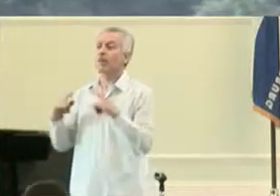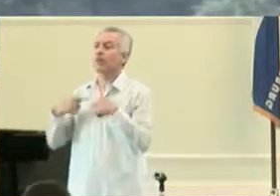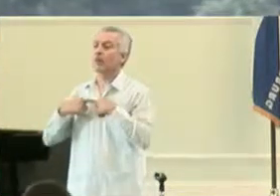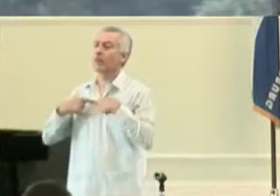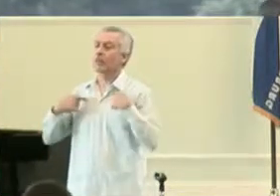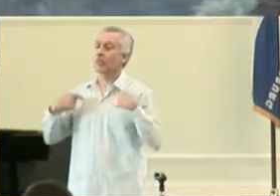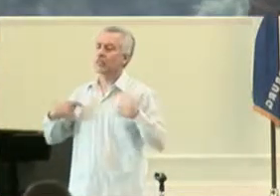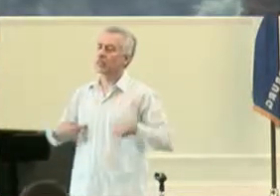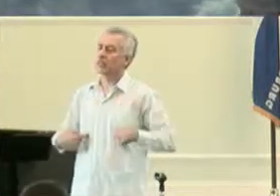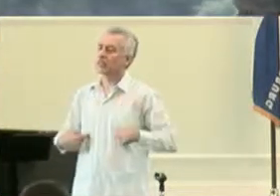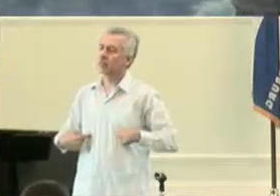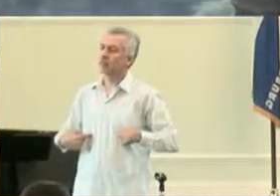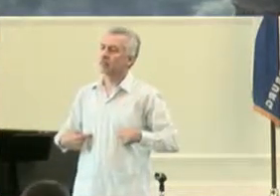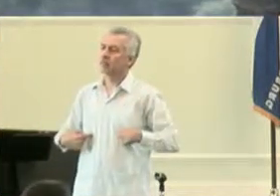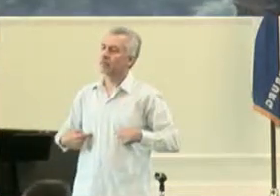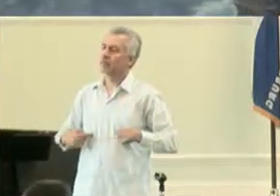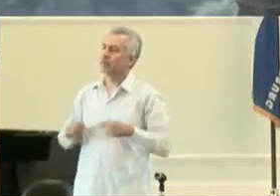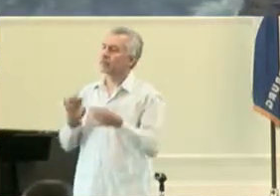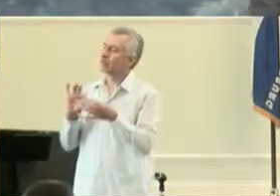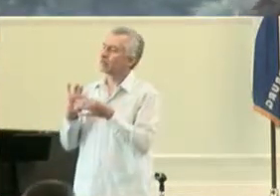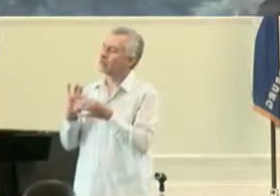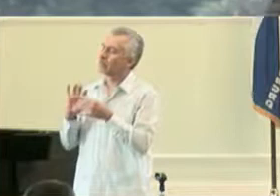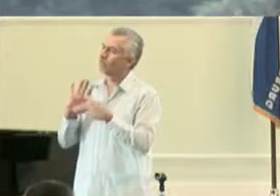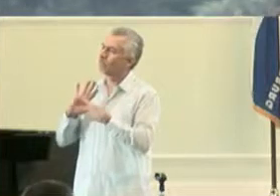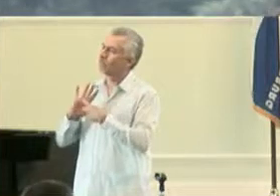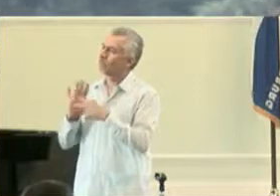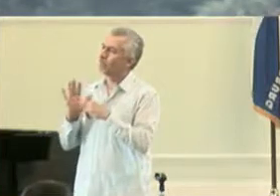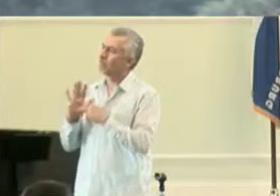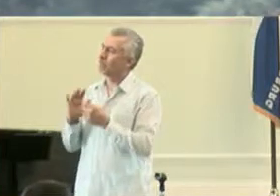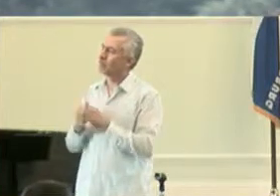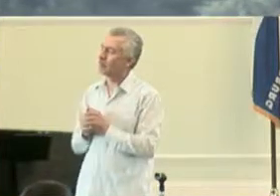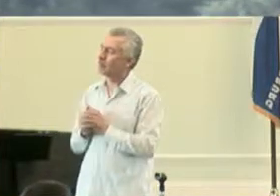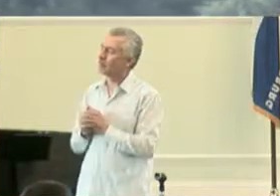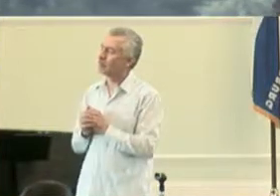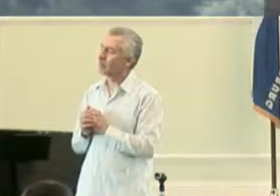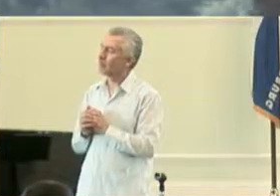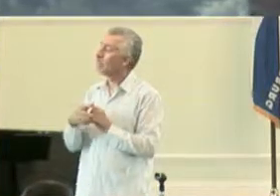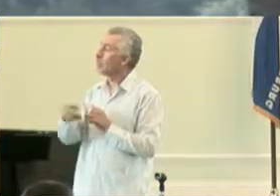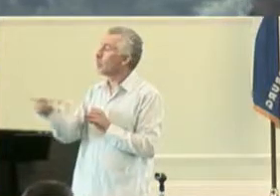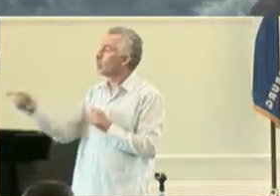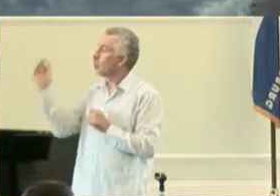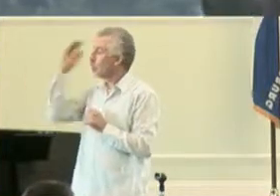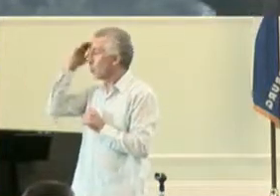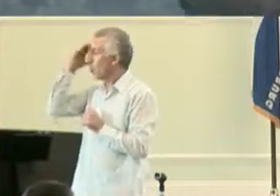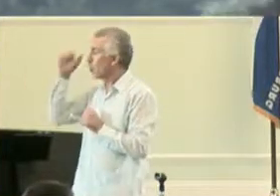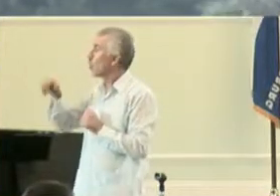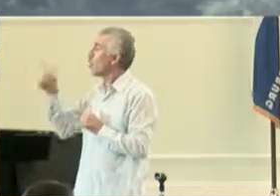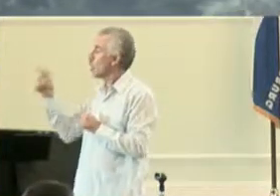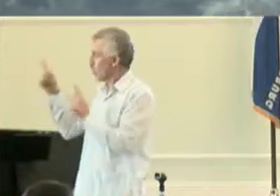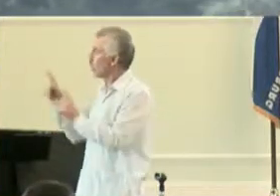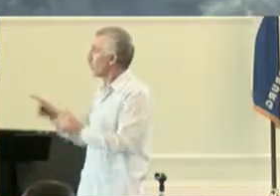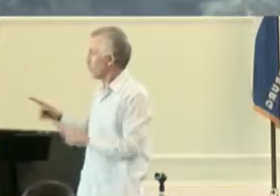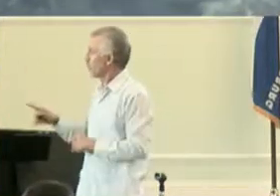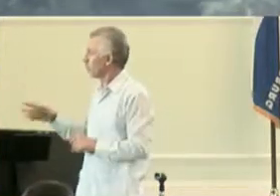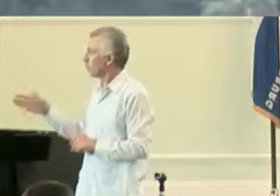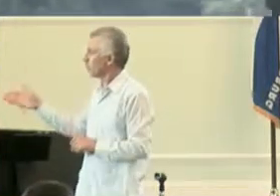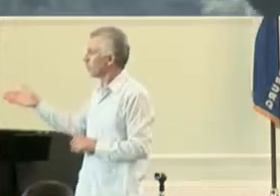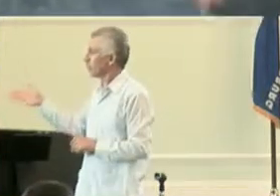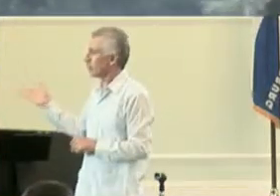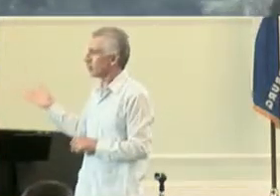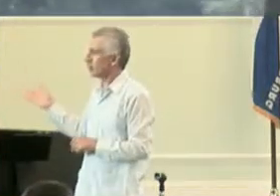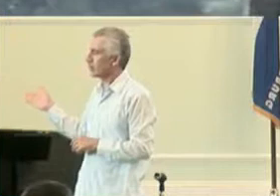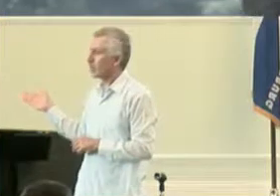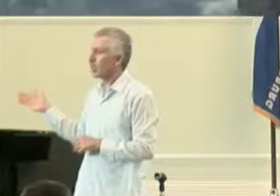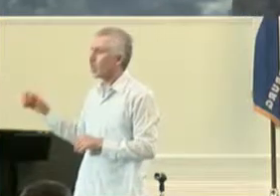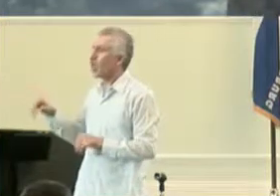words, there are people that you know. Some of your co-workers, maybe some of your neighbors, maybe some